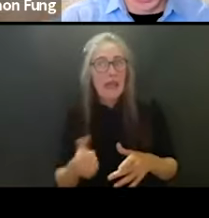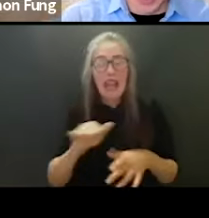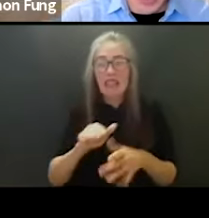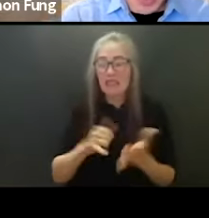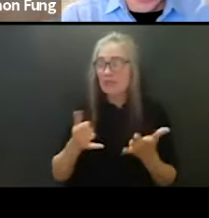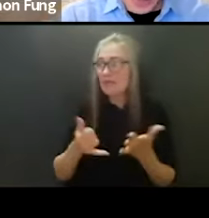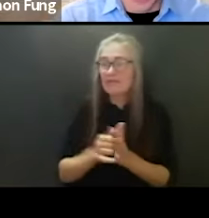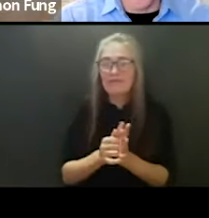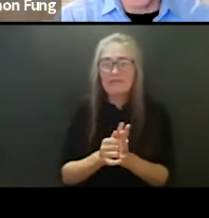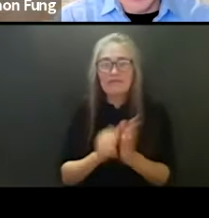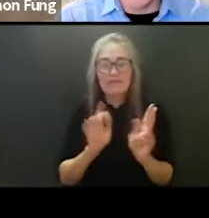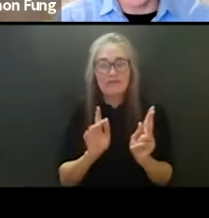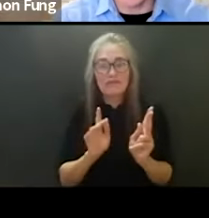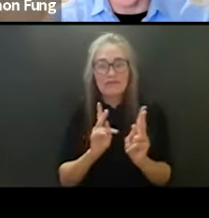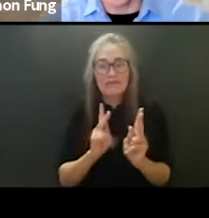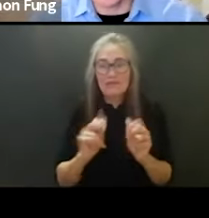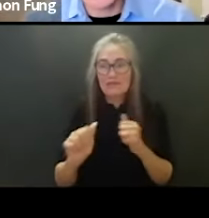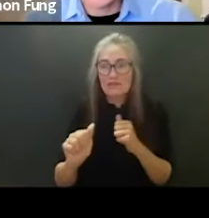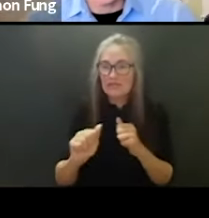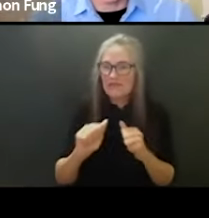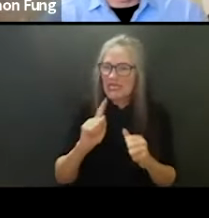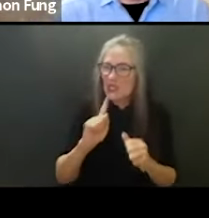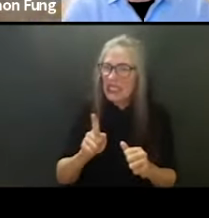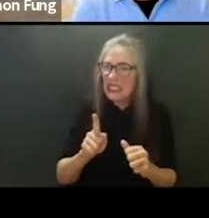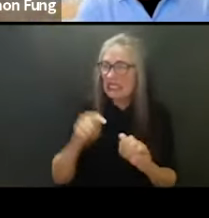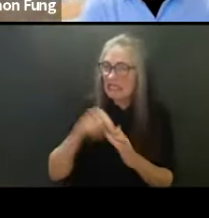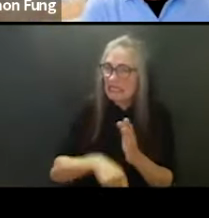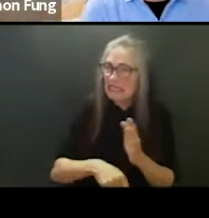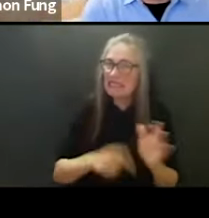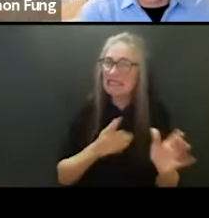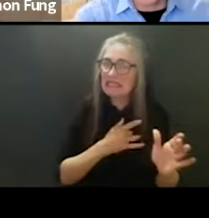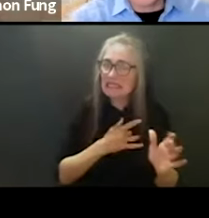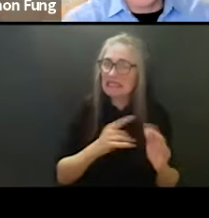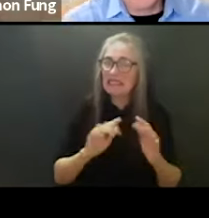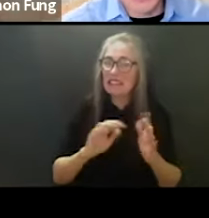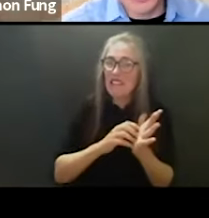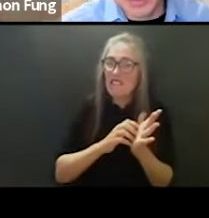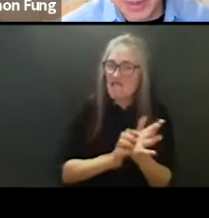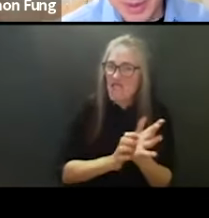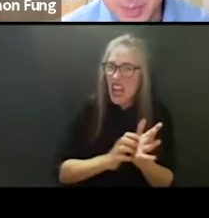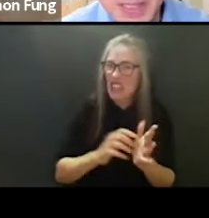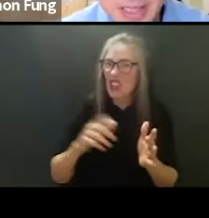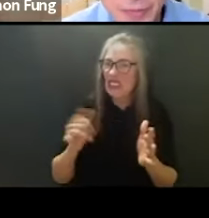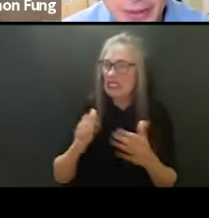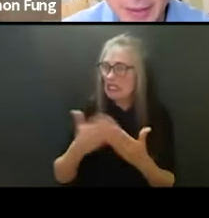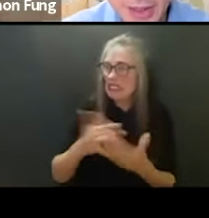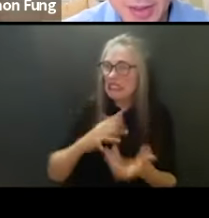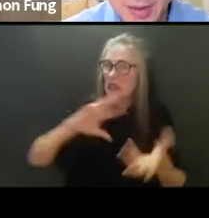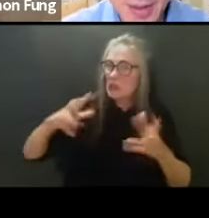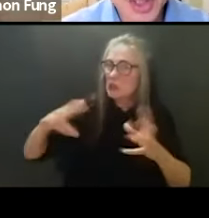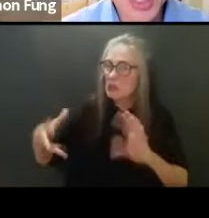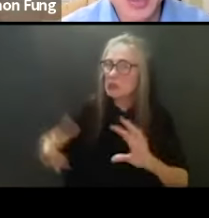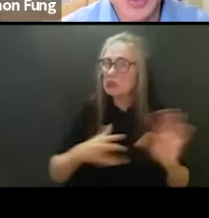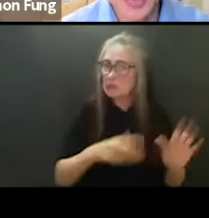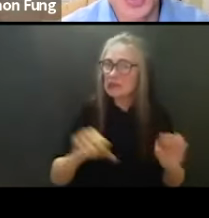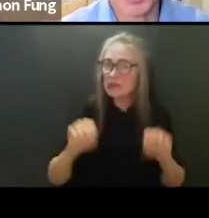election for many decades. So I will not talk about specific election